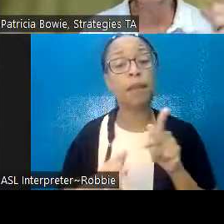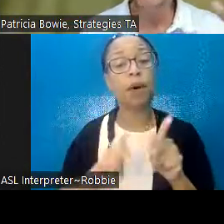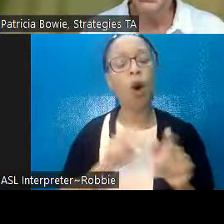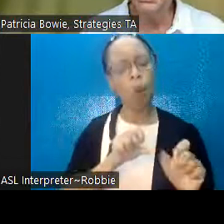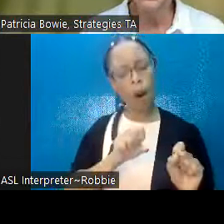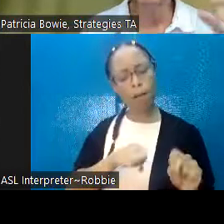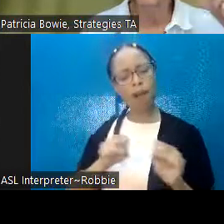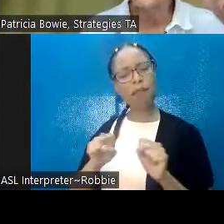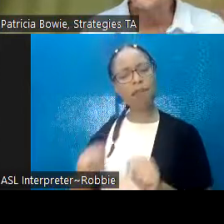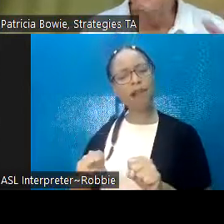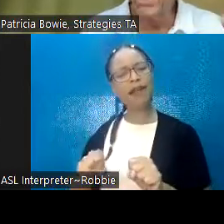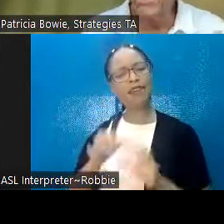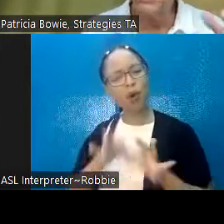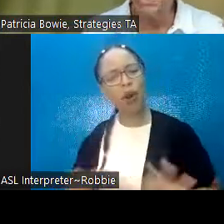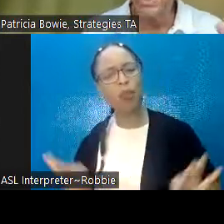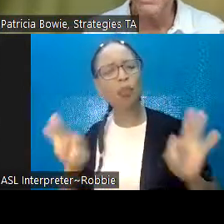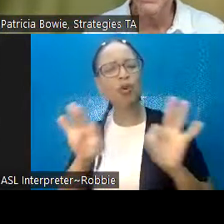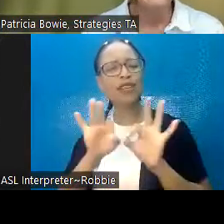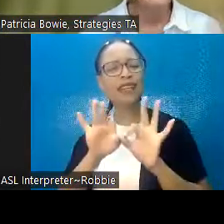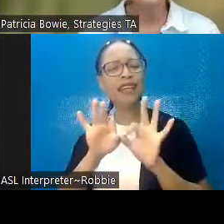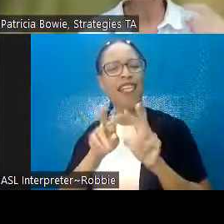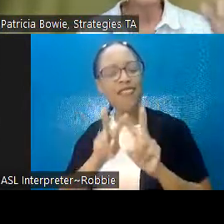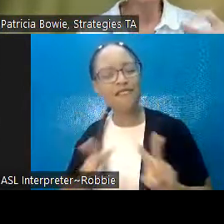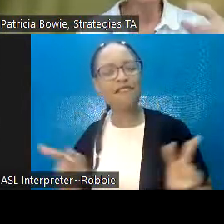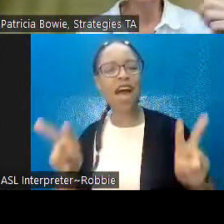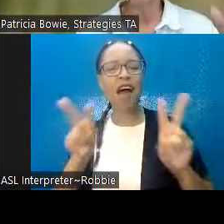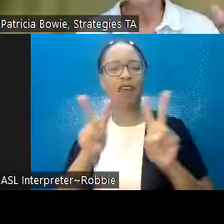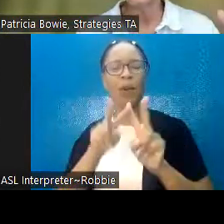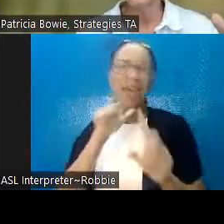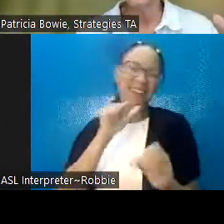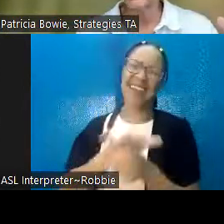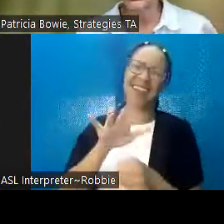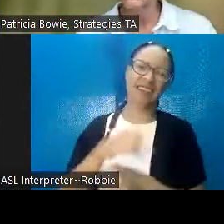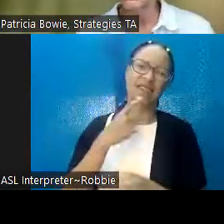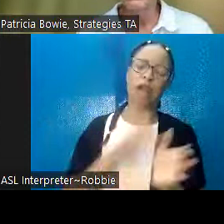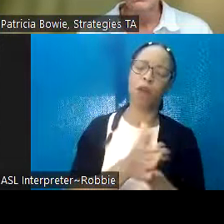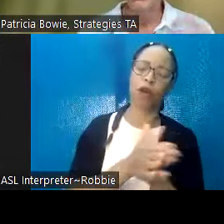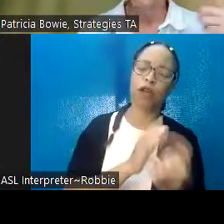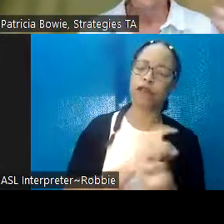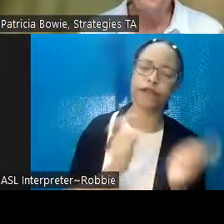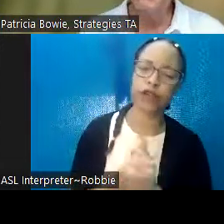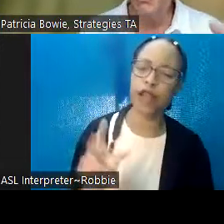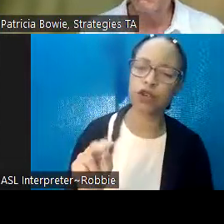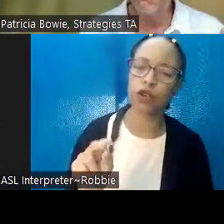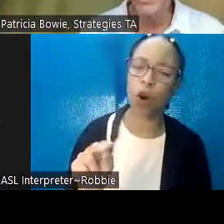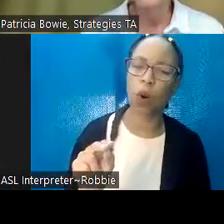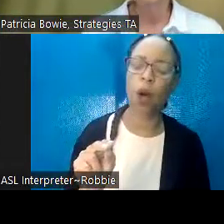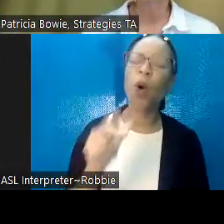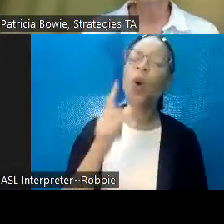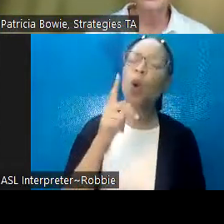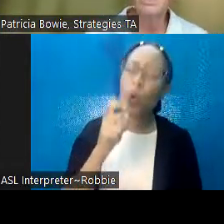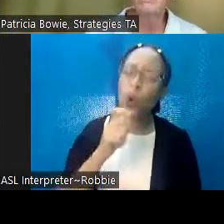really had meaning, right? What is the value behind it? It isn't enough to say motivation for change. It's, well, who's part of